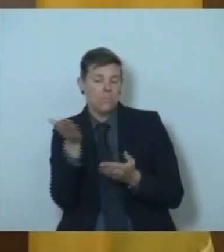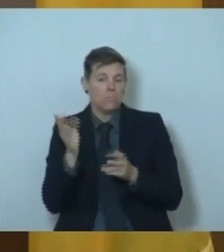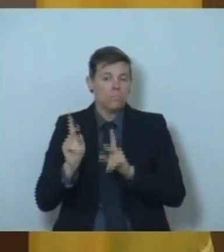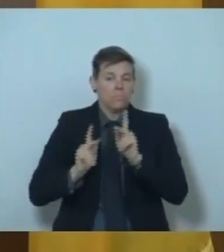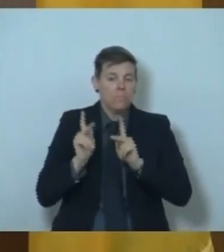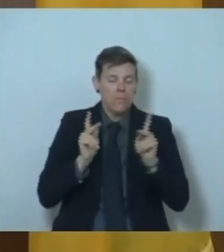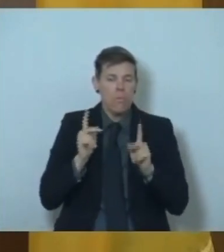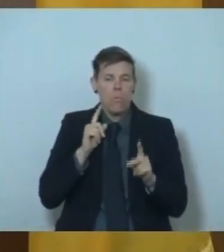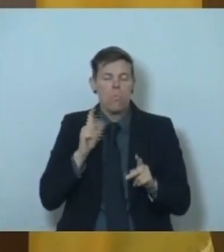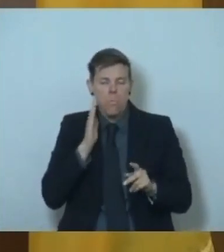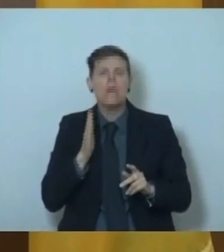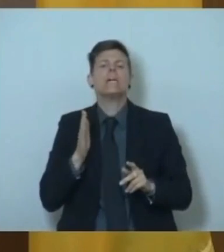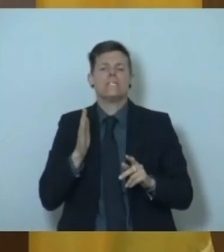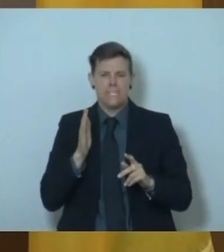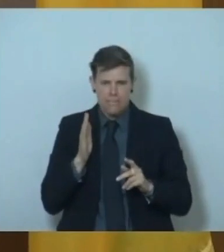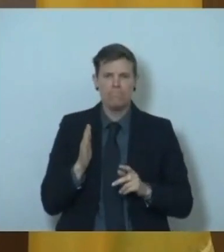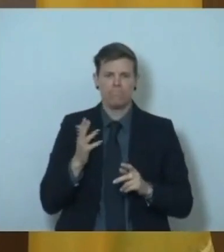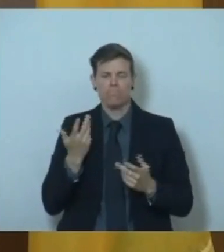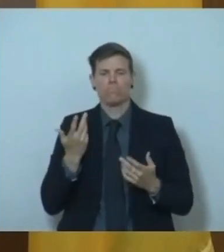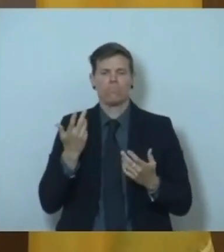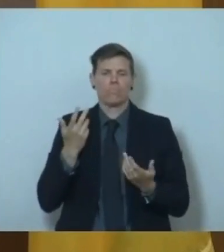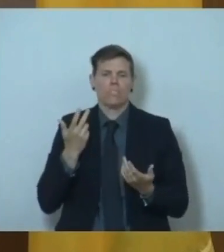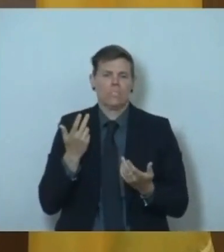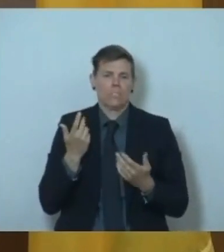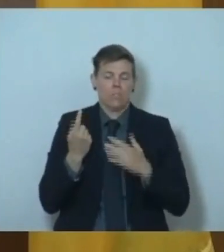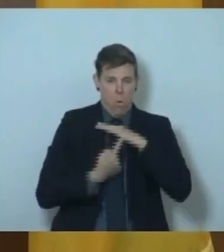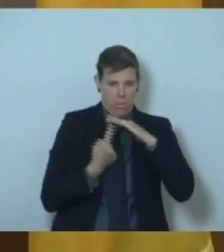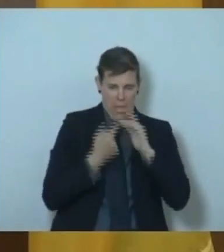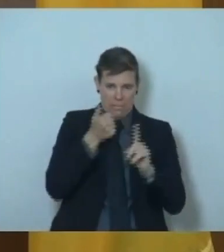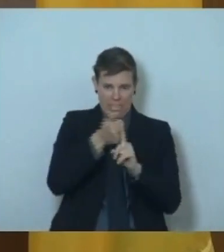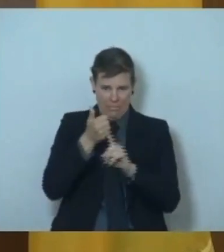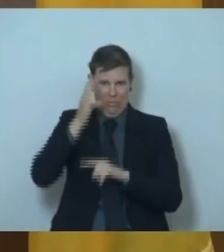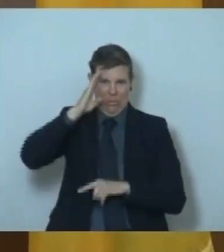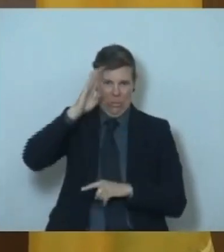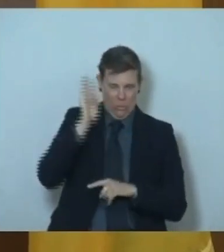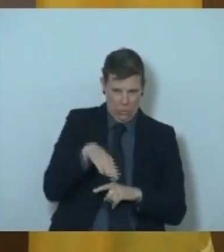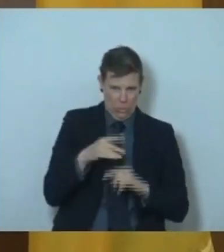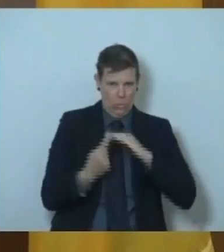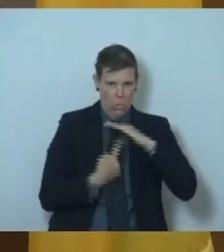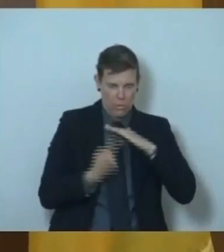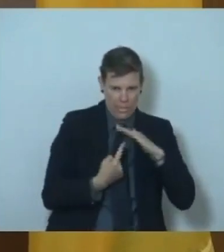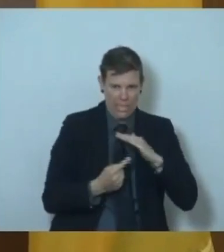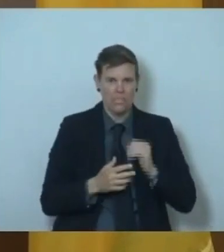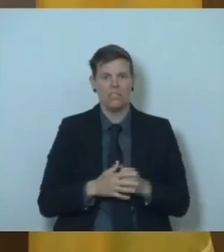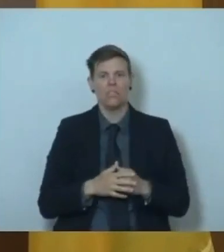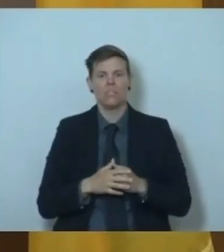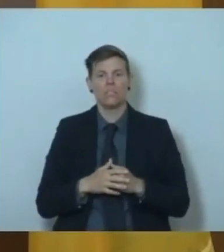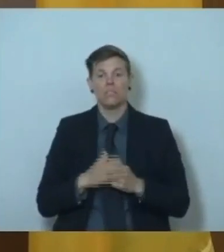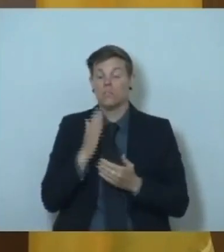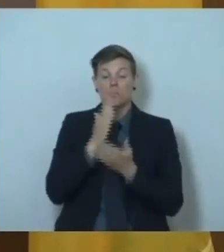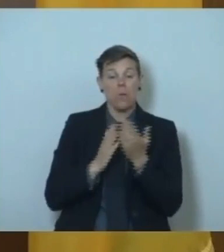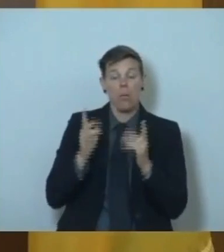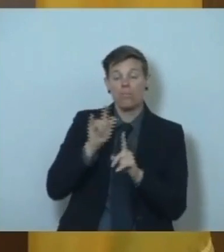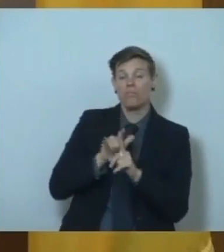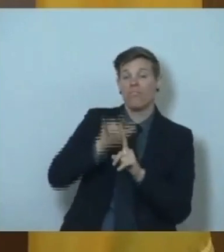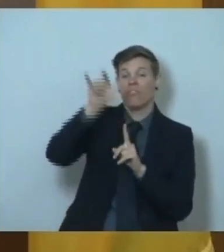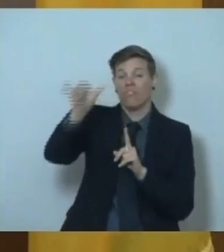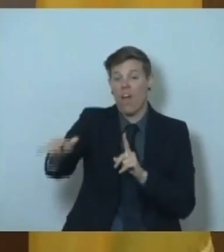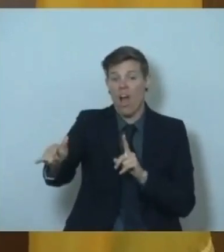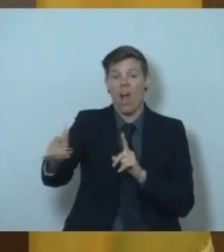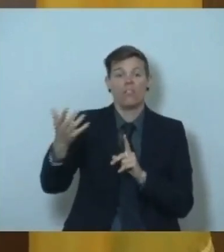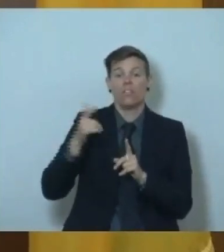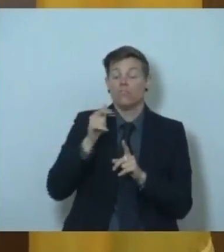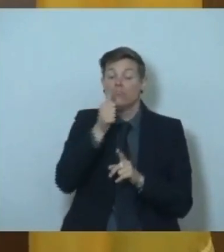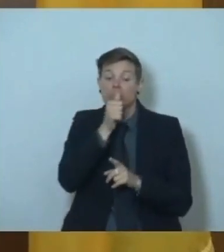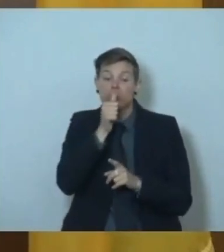of them fly in directly, aren't using commercial flights. It's a really tough area, and it's an area that the Economic Recovery Council is going to make their